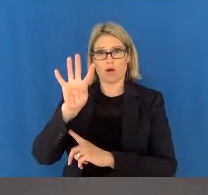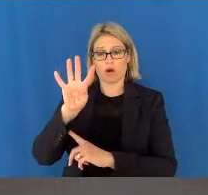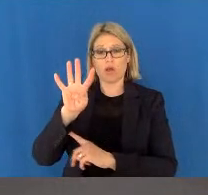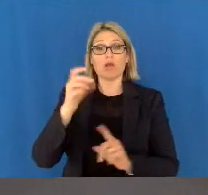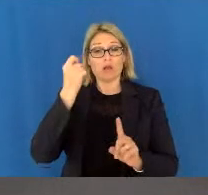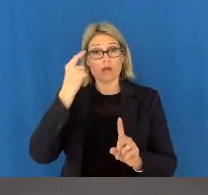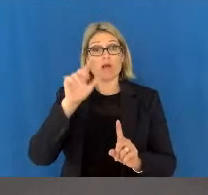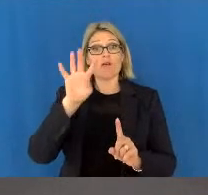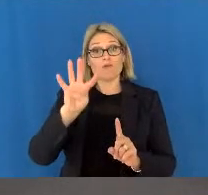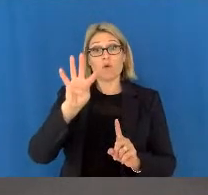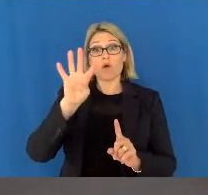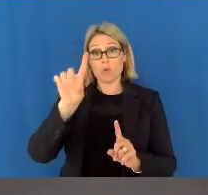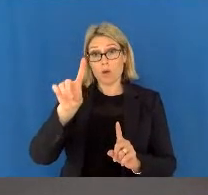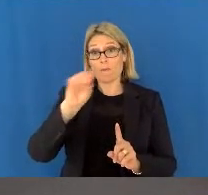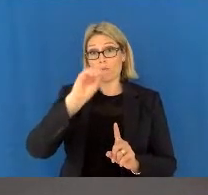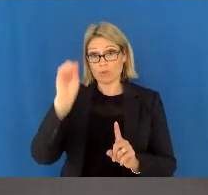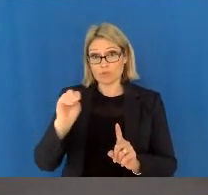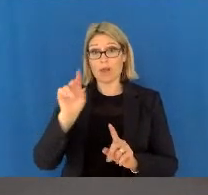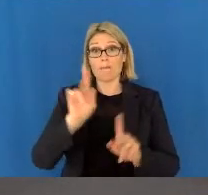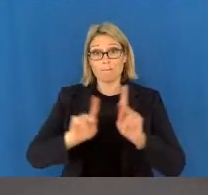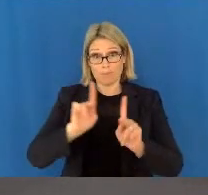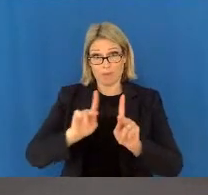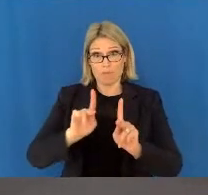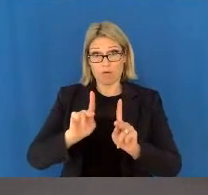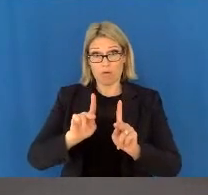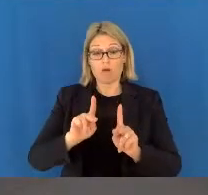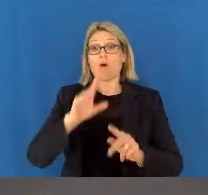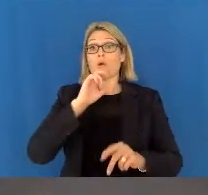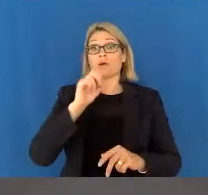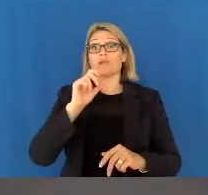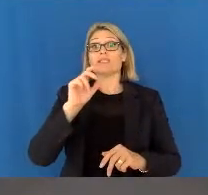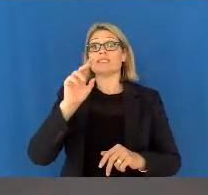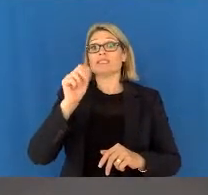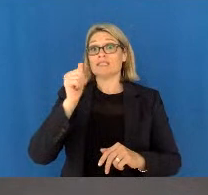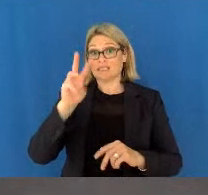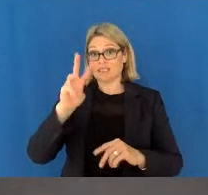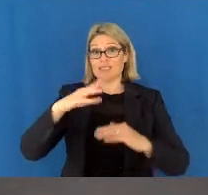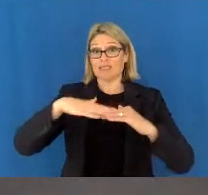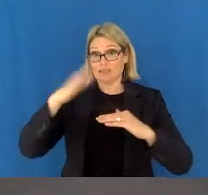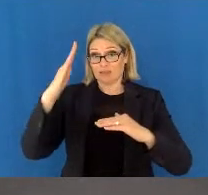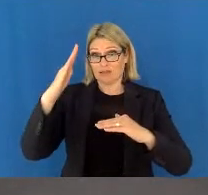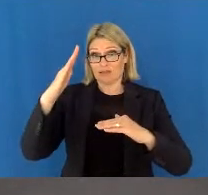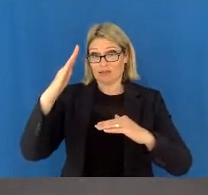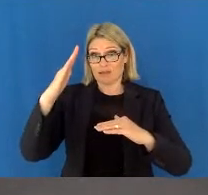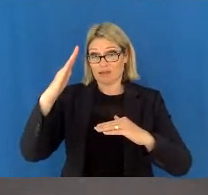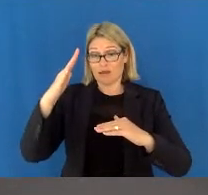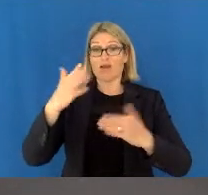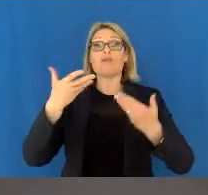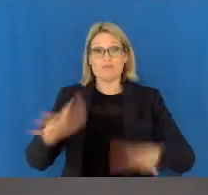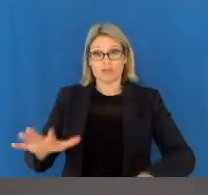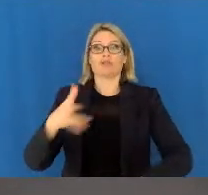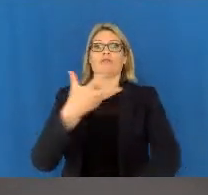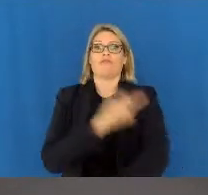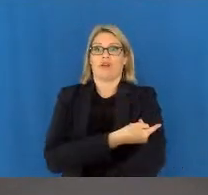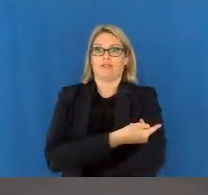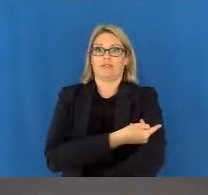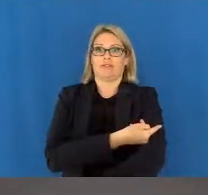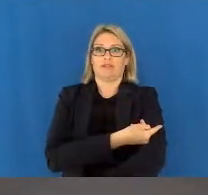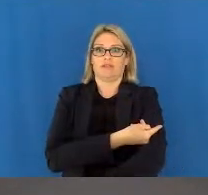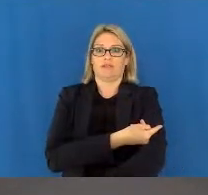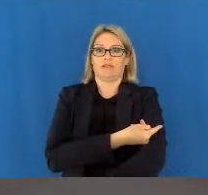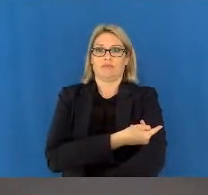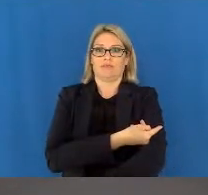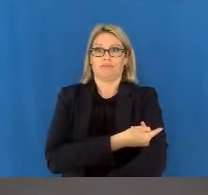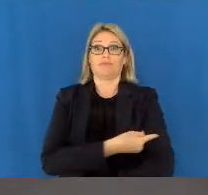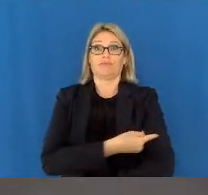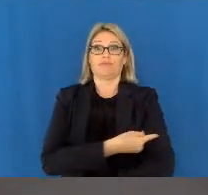of people aged 16 and over who have been vaccinated. Good